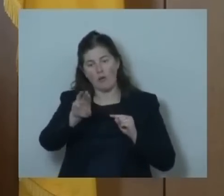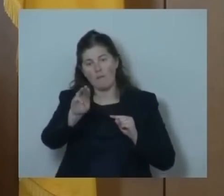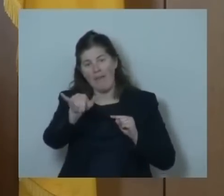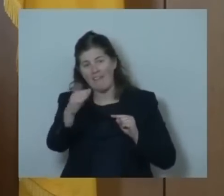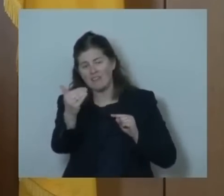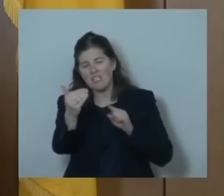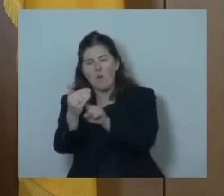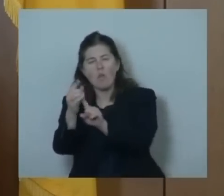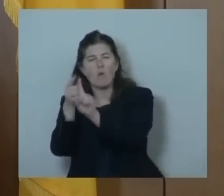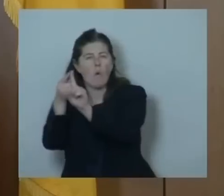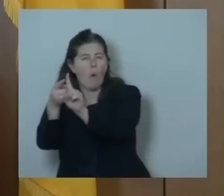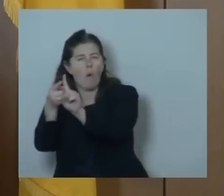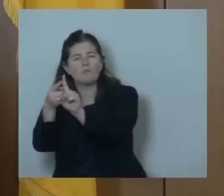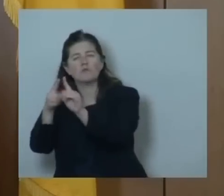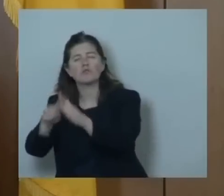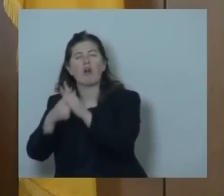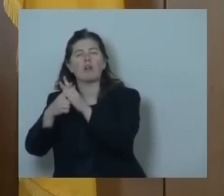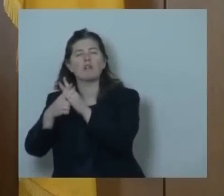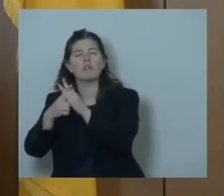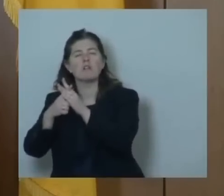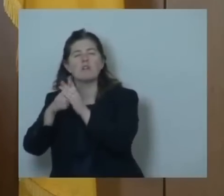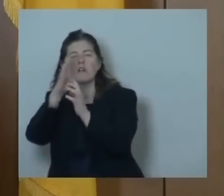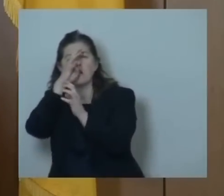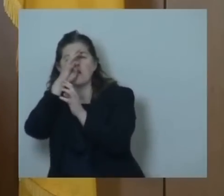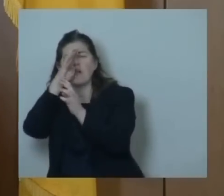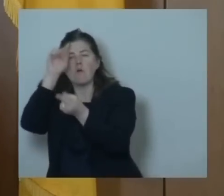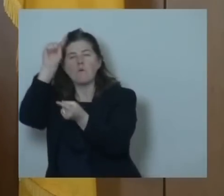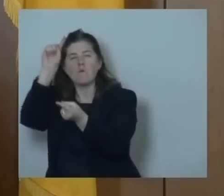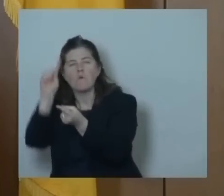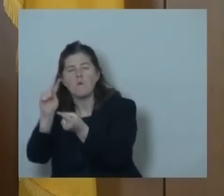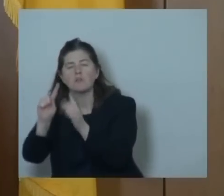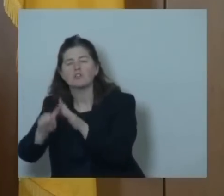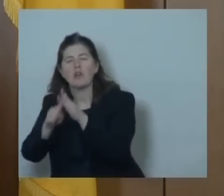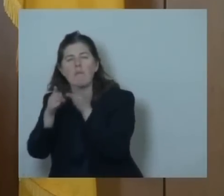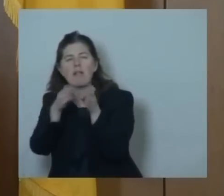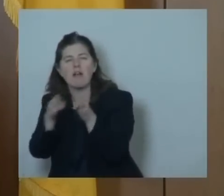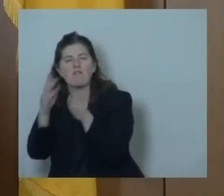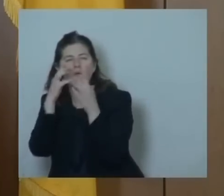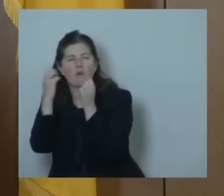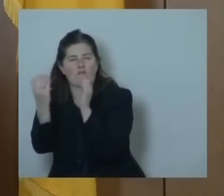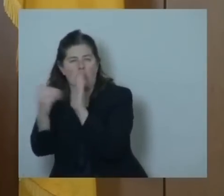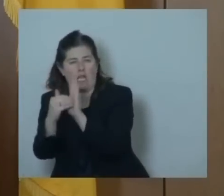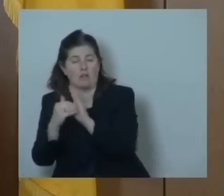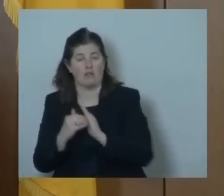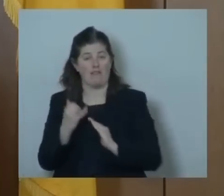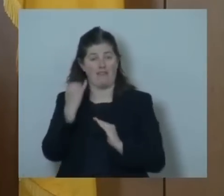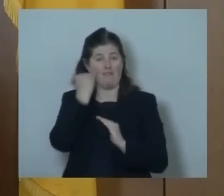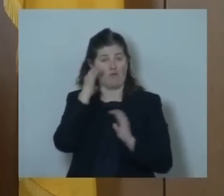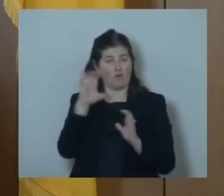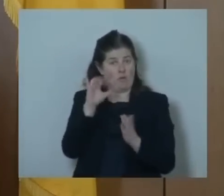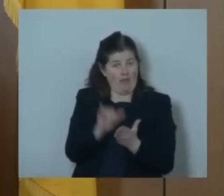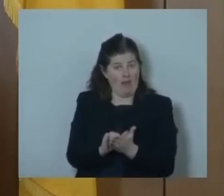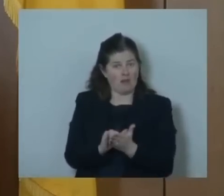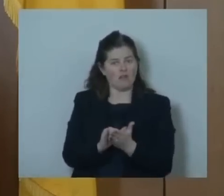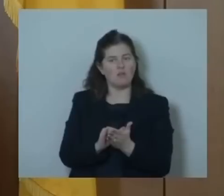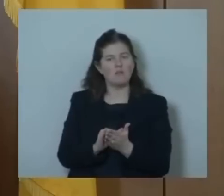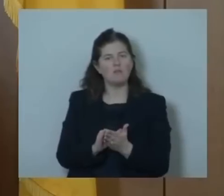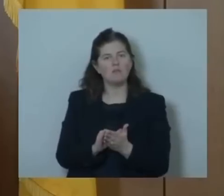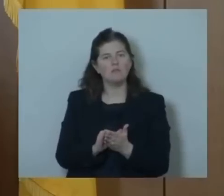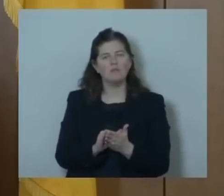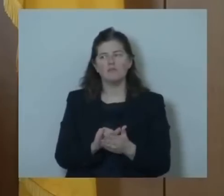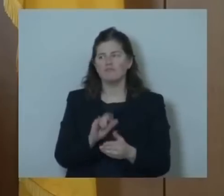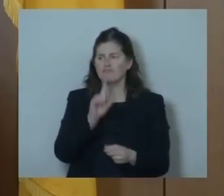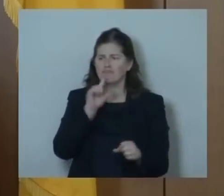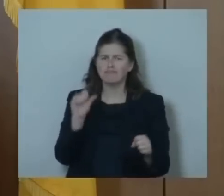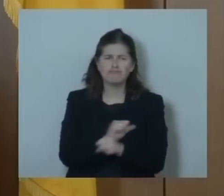restrictions and to start looking at the economic recovery phase. When you do that, you know